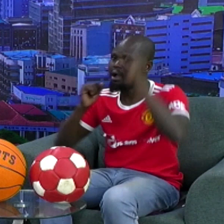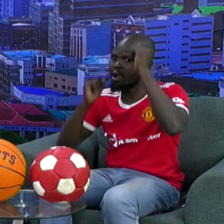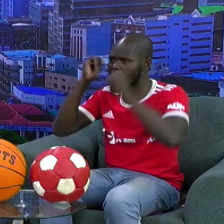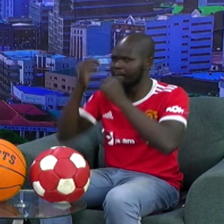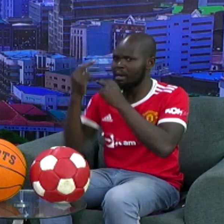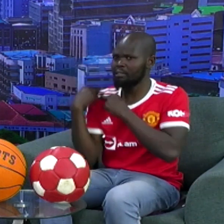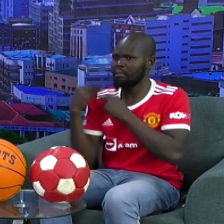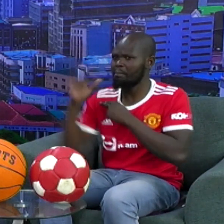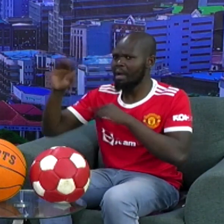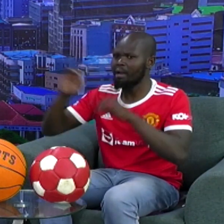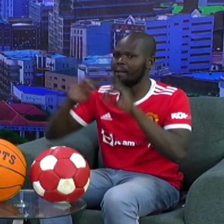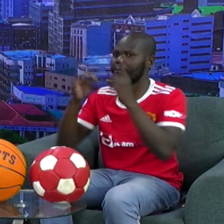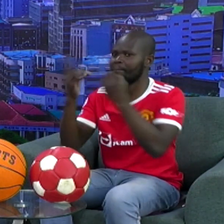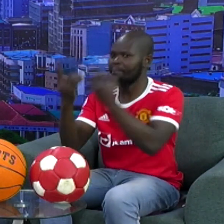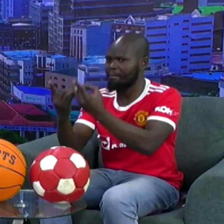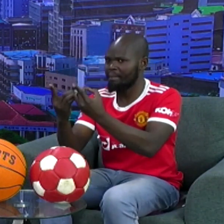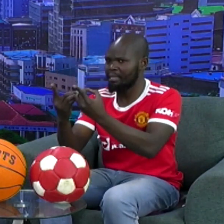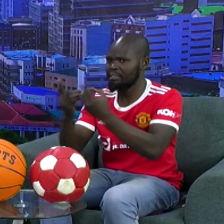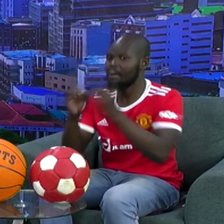if there